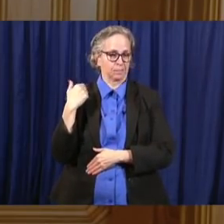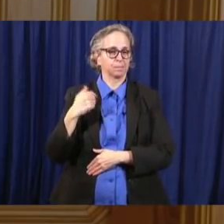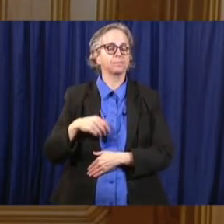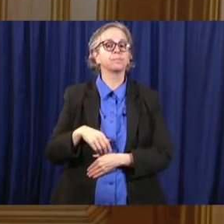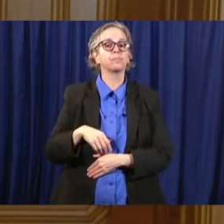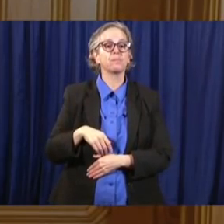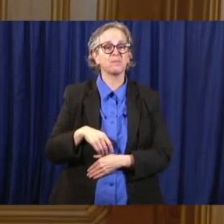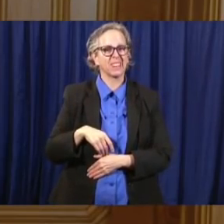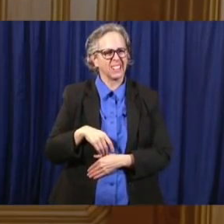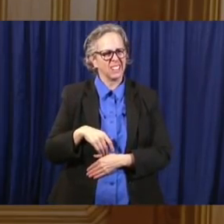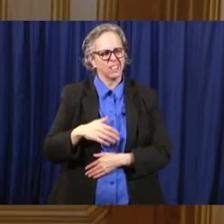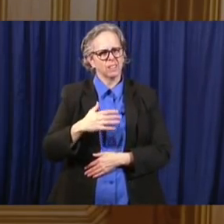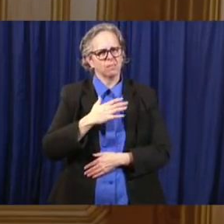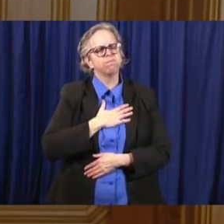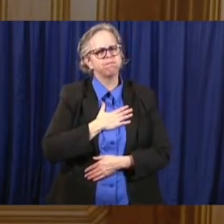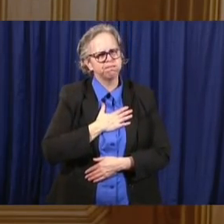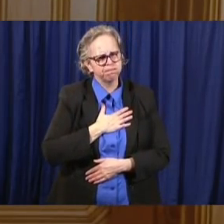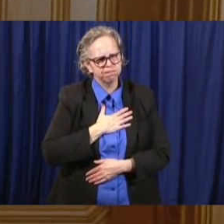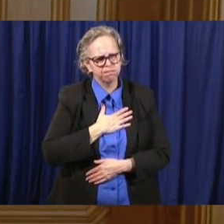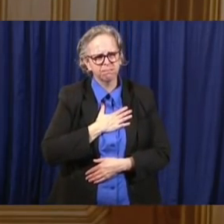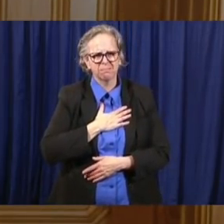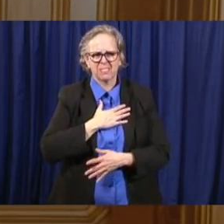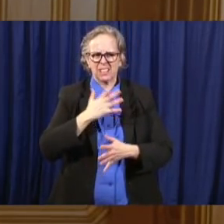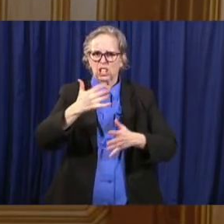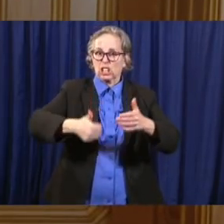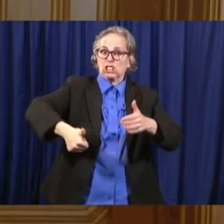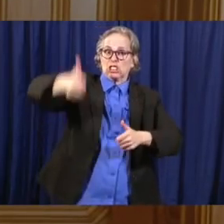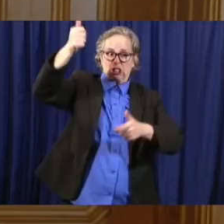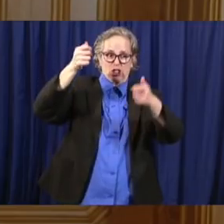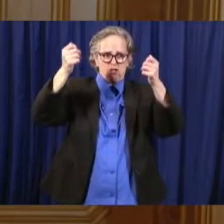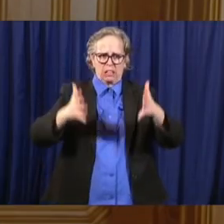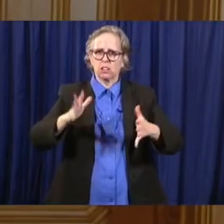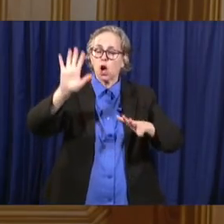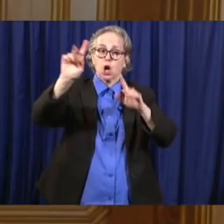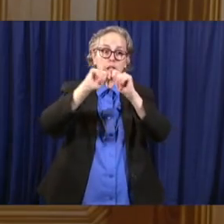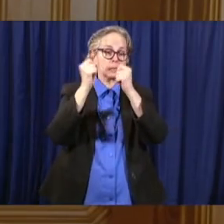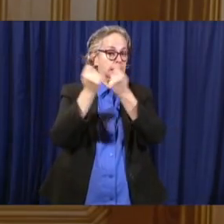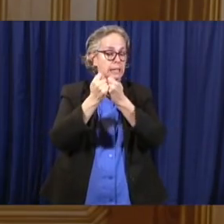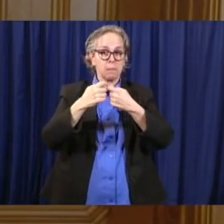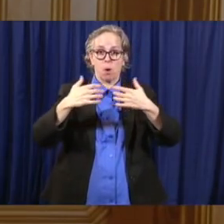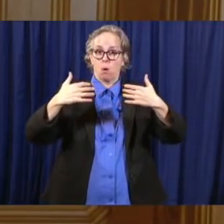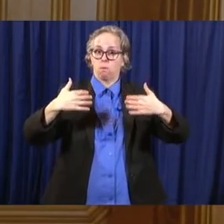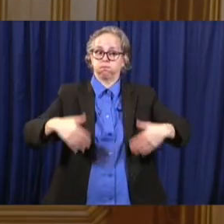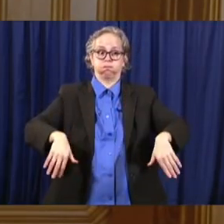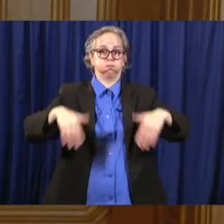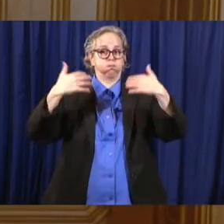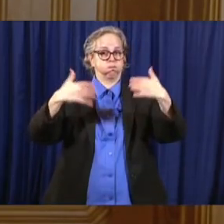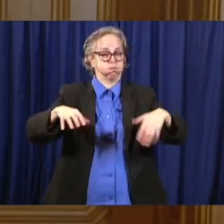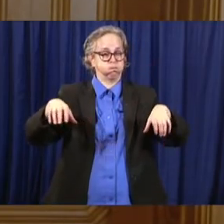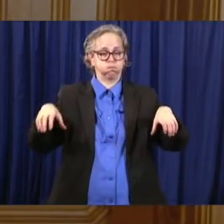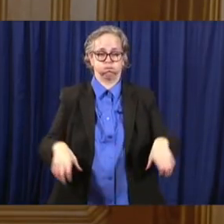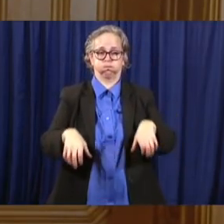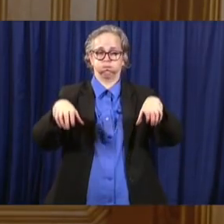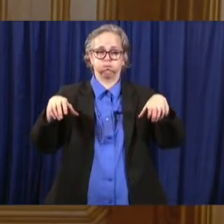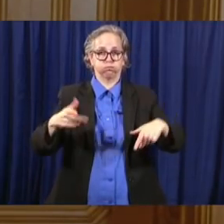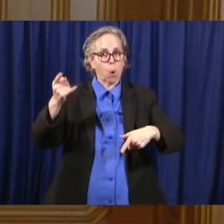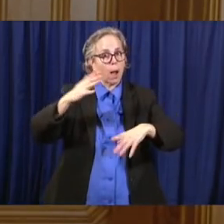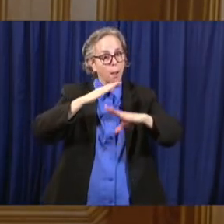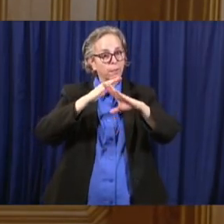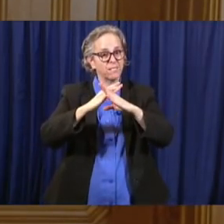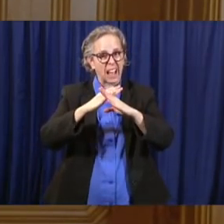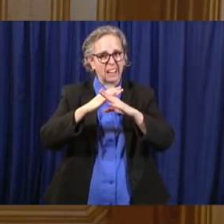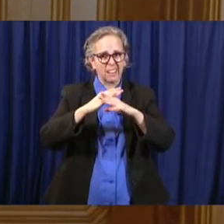done she and her team have done a very, very good job in keeping the virus out of the prisons for a long